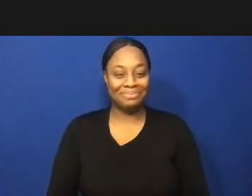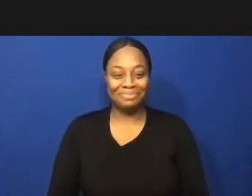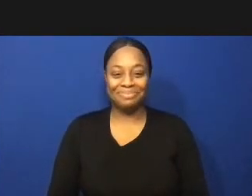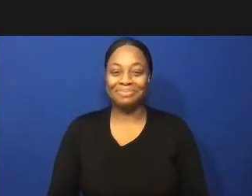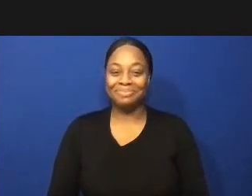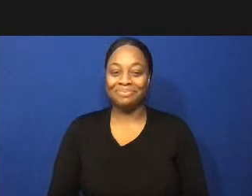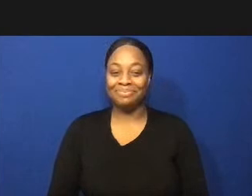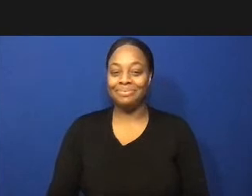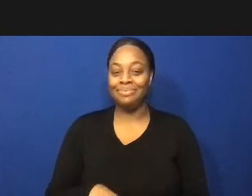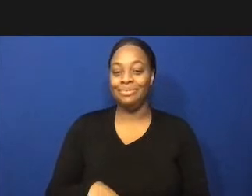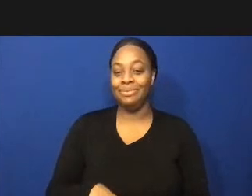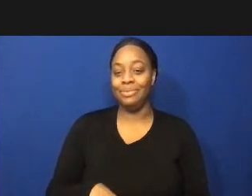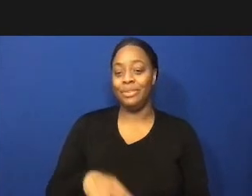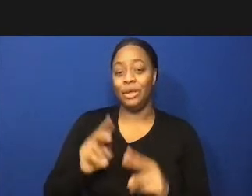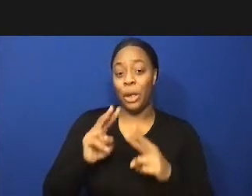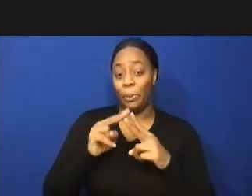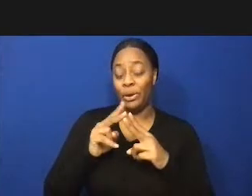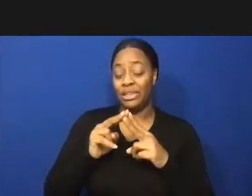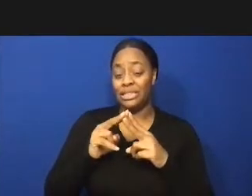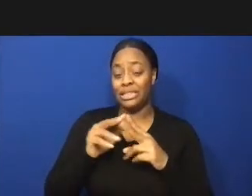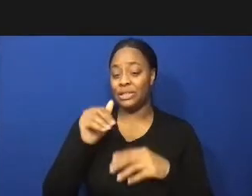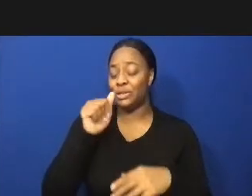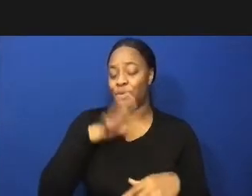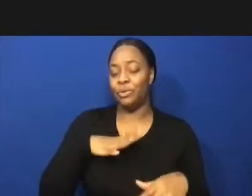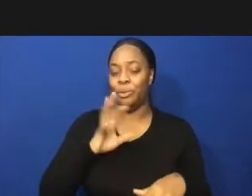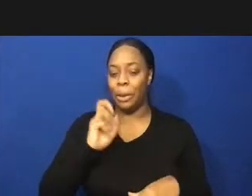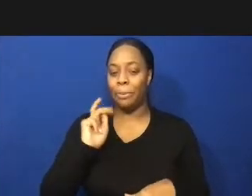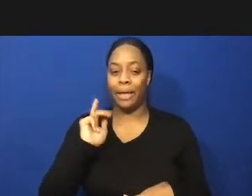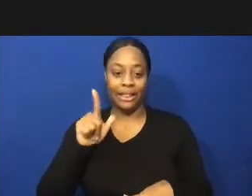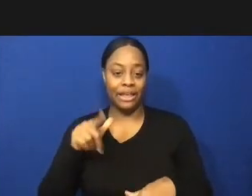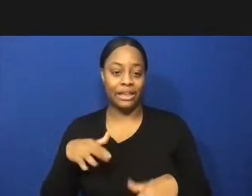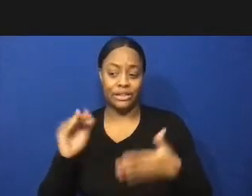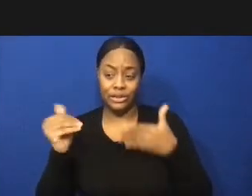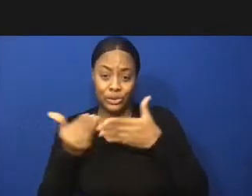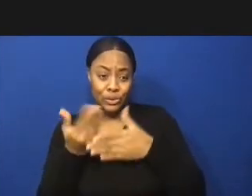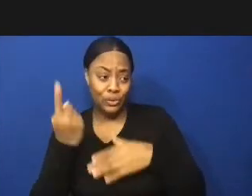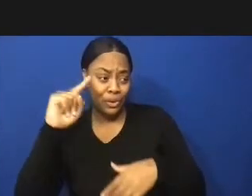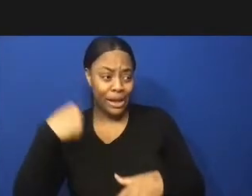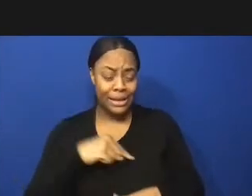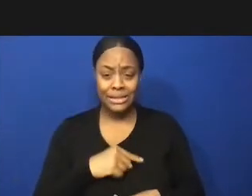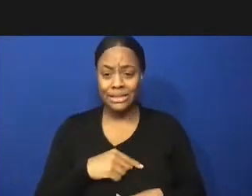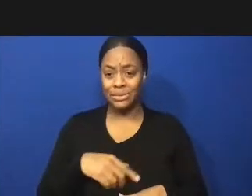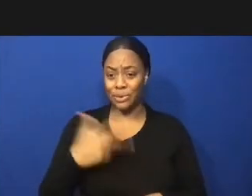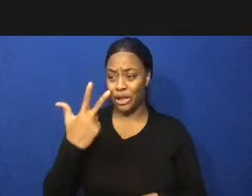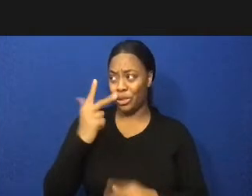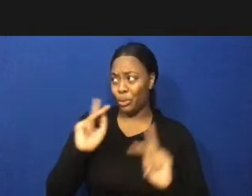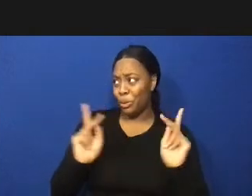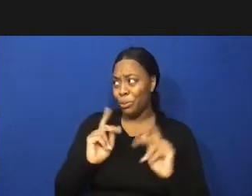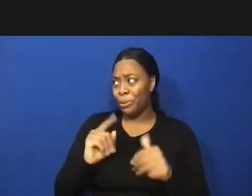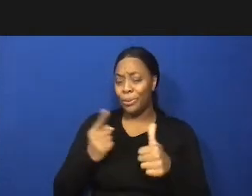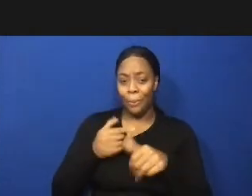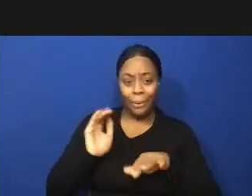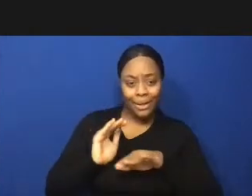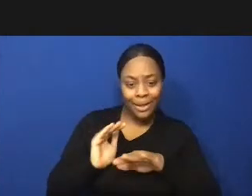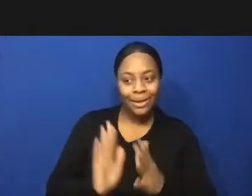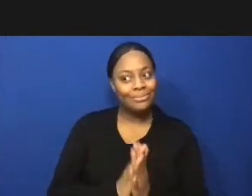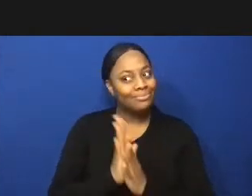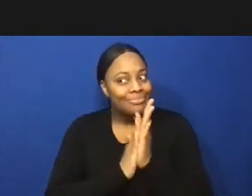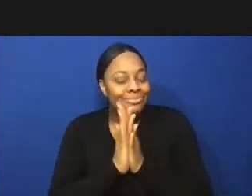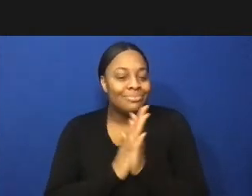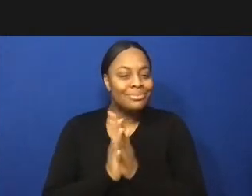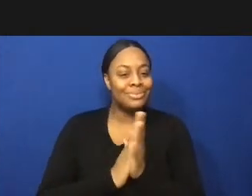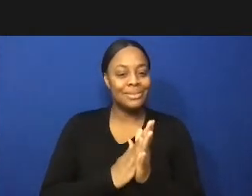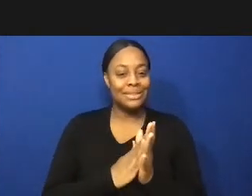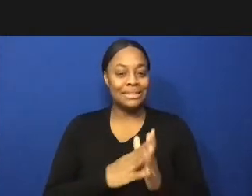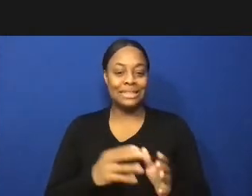Makeda and Kimani is going to be back later on. And tonight, it's new for us. This is three guests in one night. So there might be a little